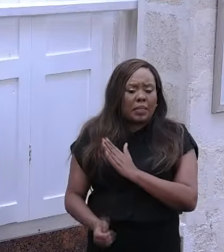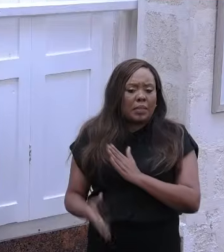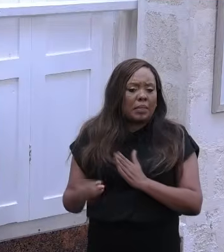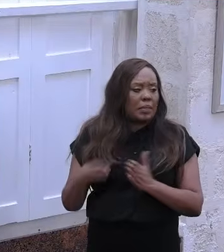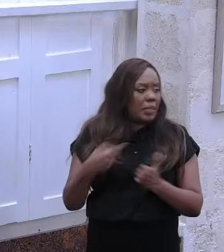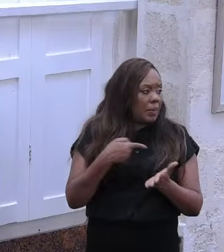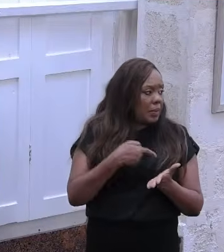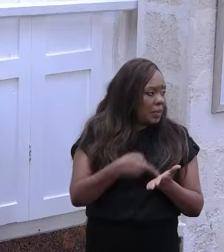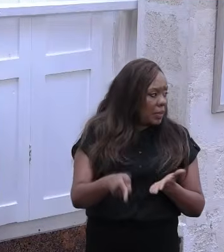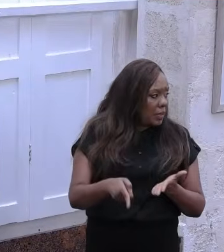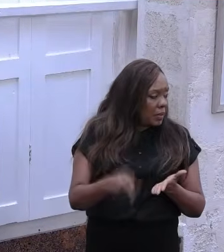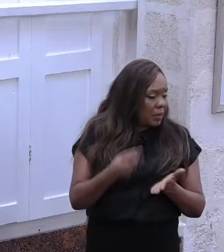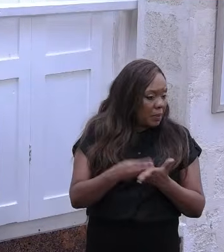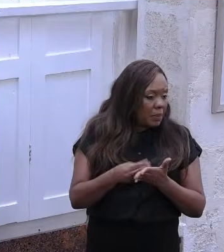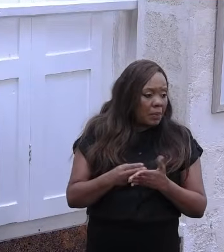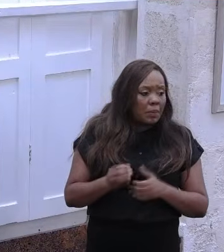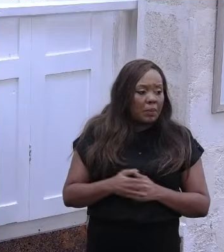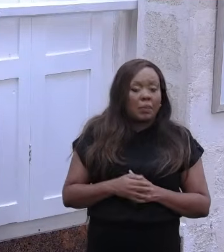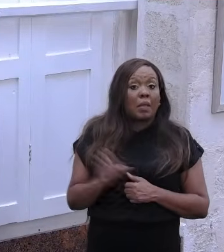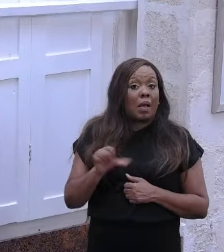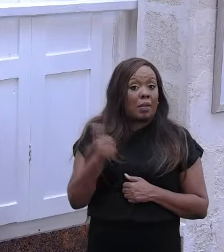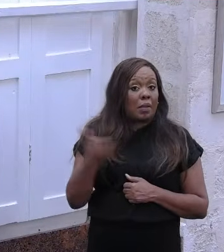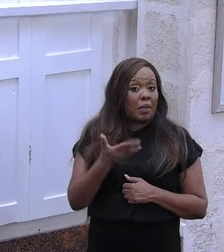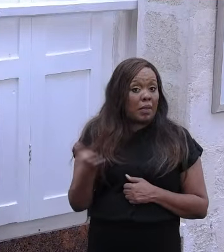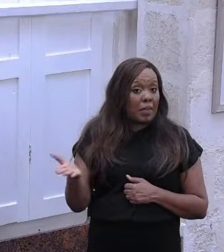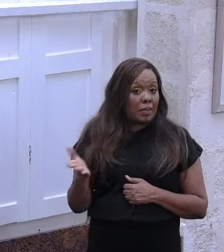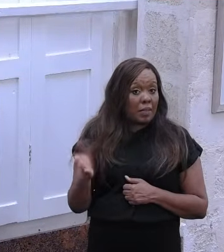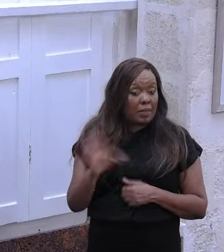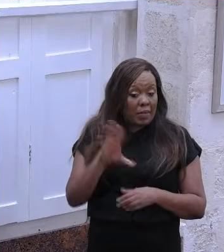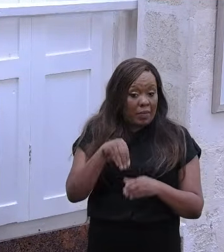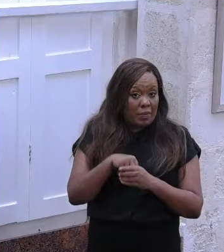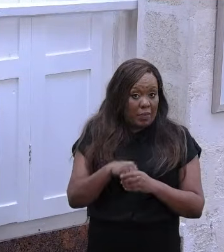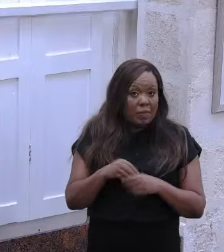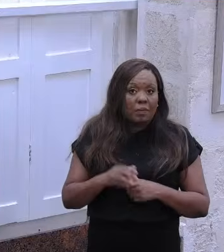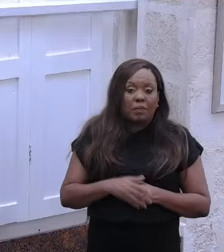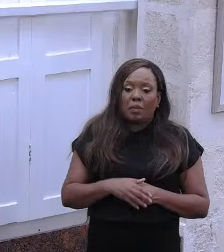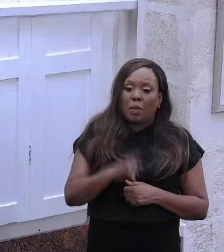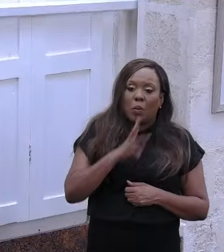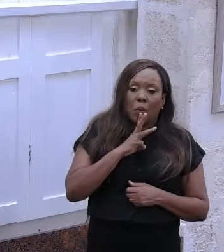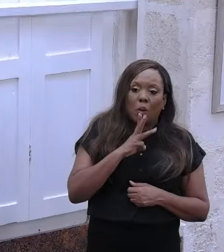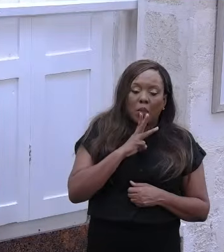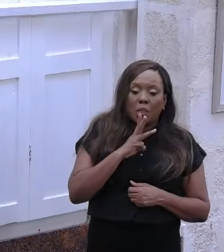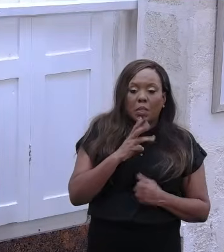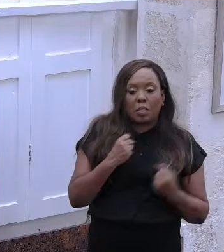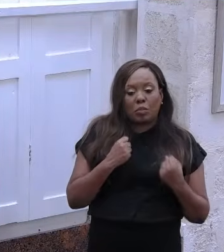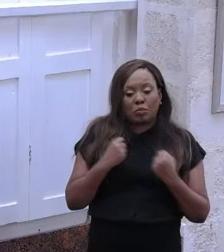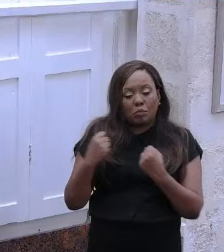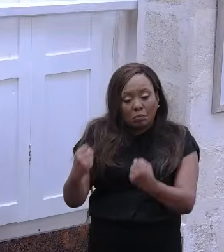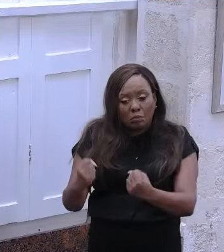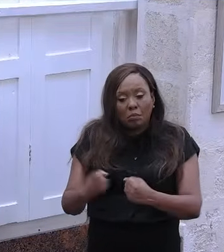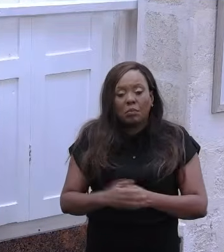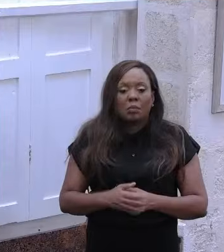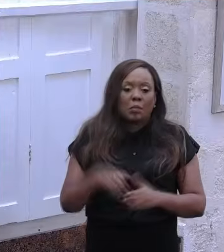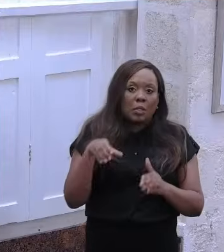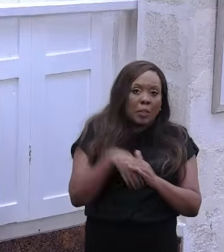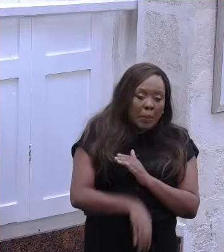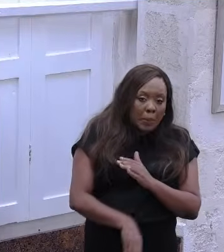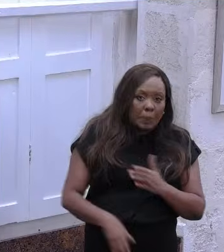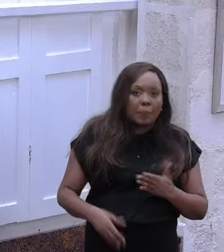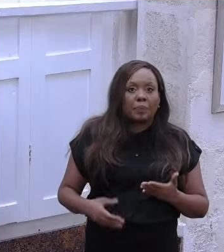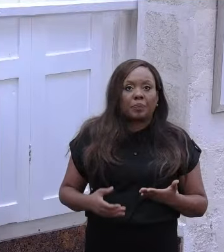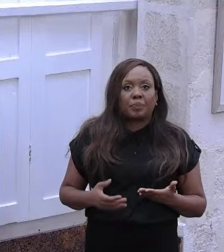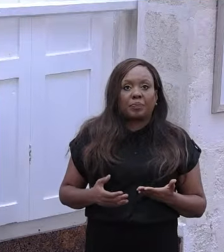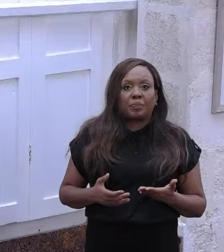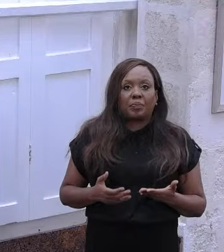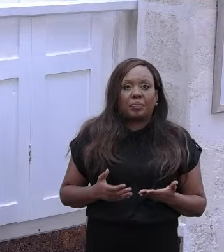mentioned in terms of infrastructure, water, transport, crime, things that are